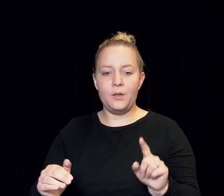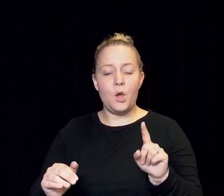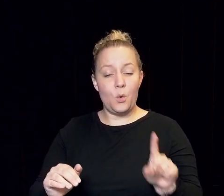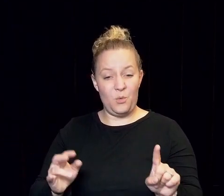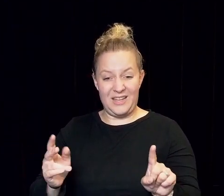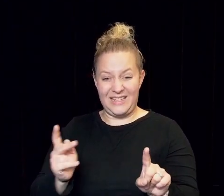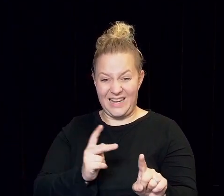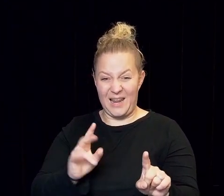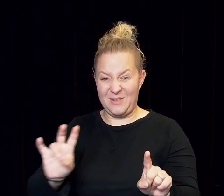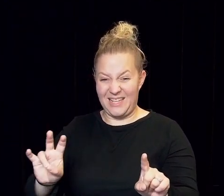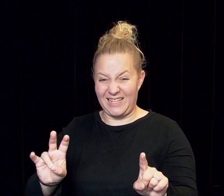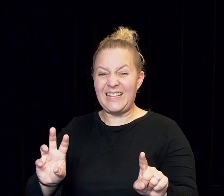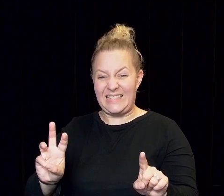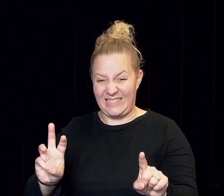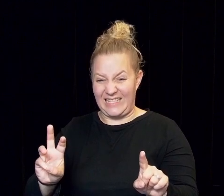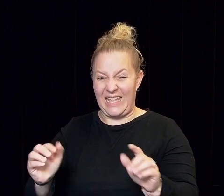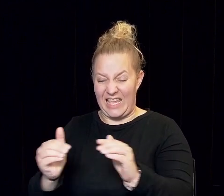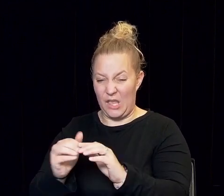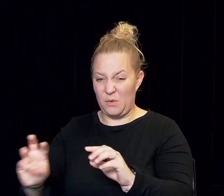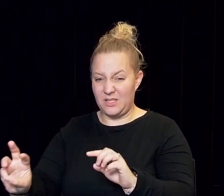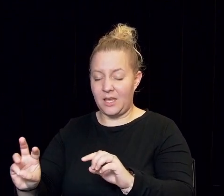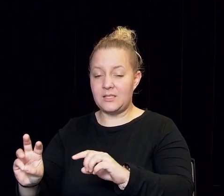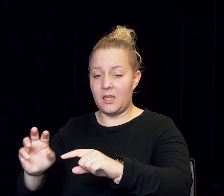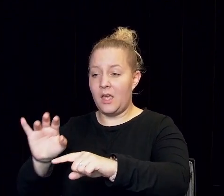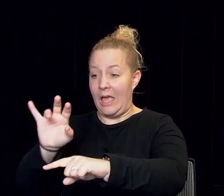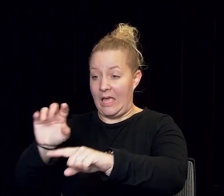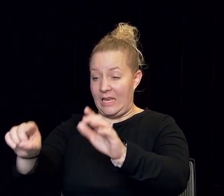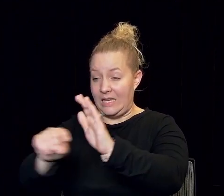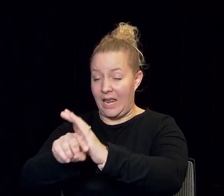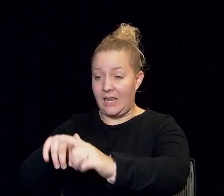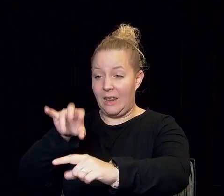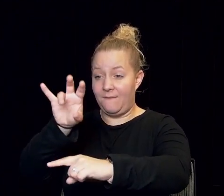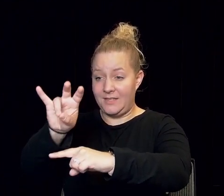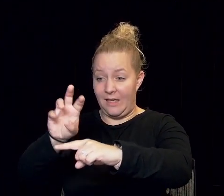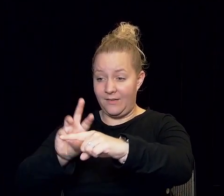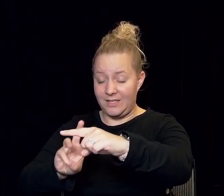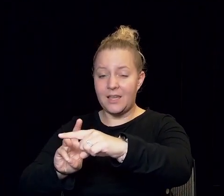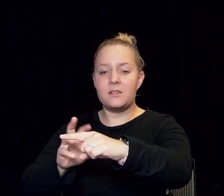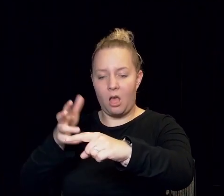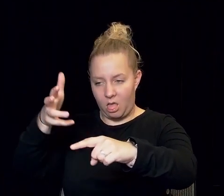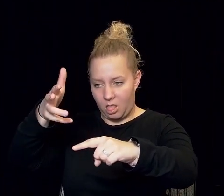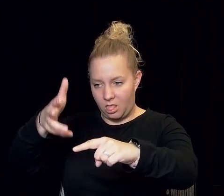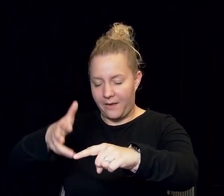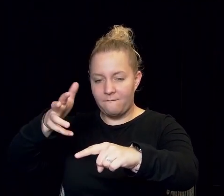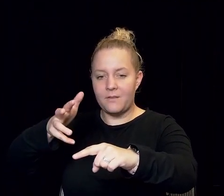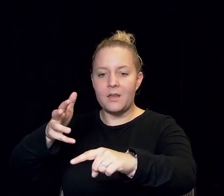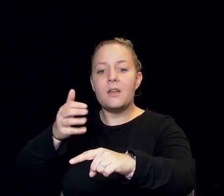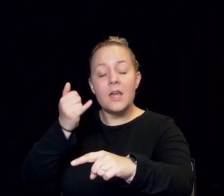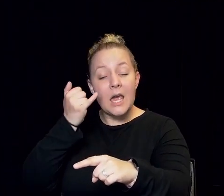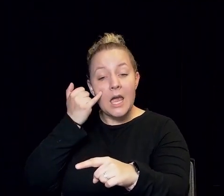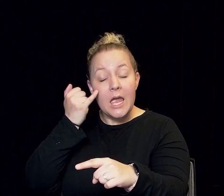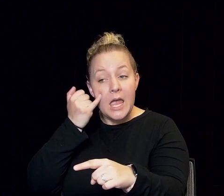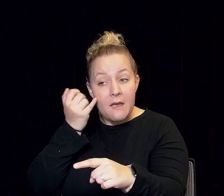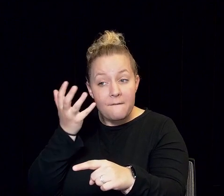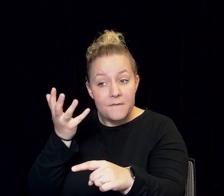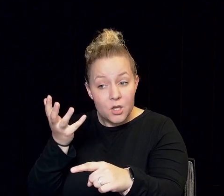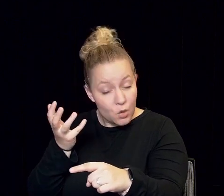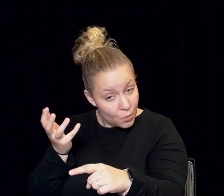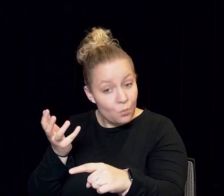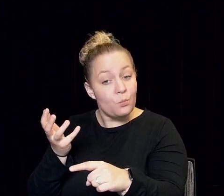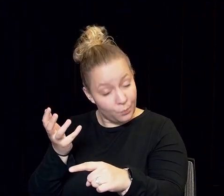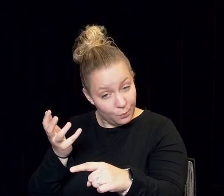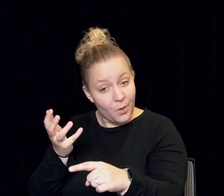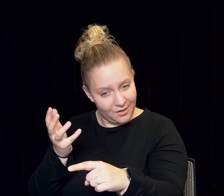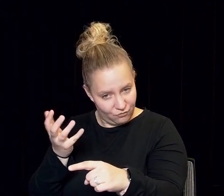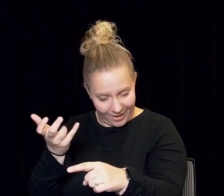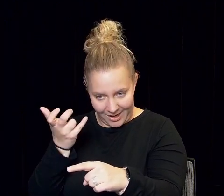leave this. Okay, and if you're listening to this, I would go ahead and turn this into a mixed number. That's great practice. So if you're listening to this